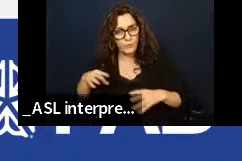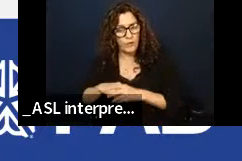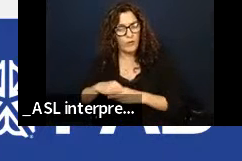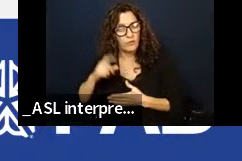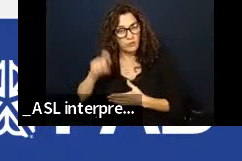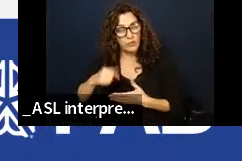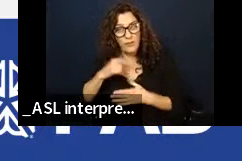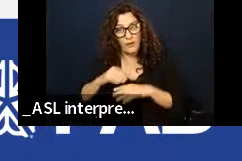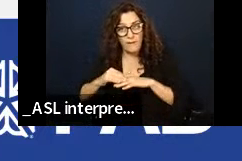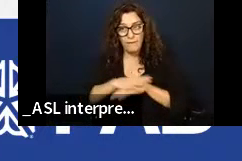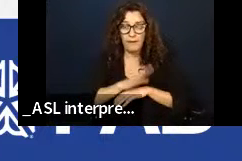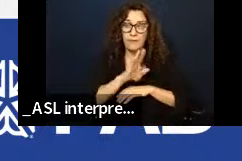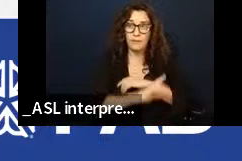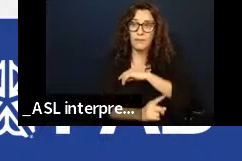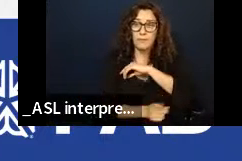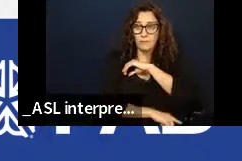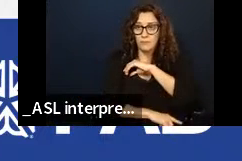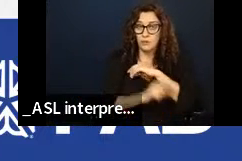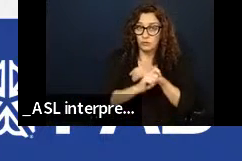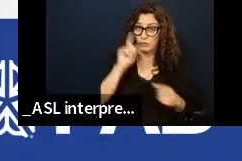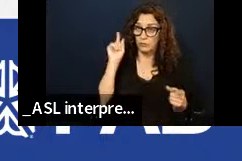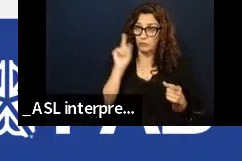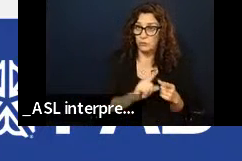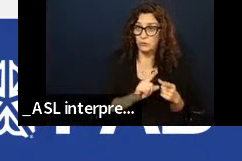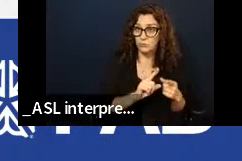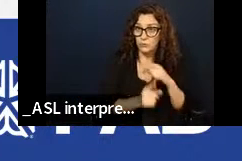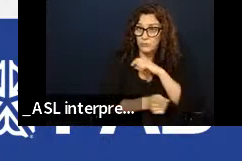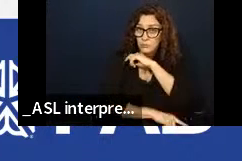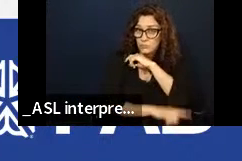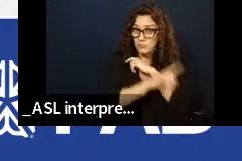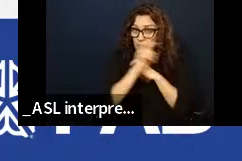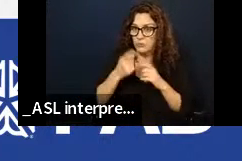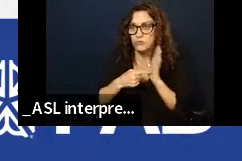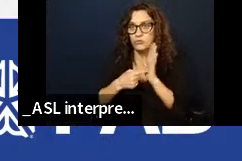valuable to us.